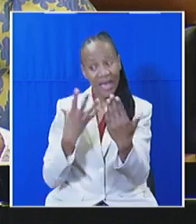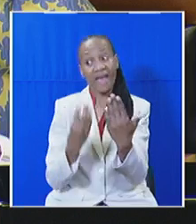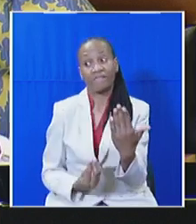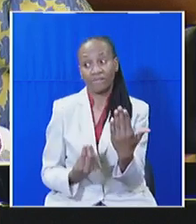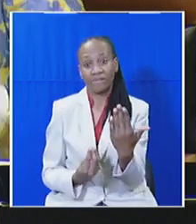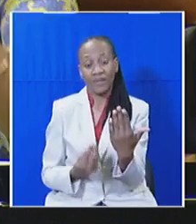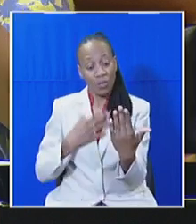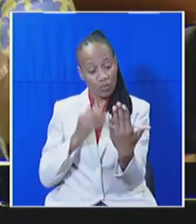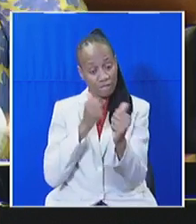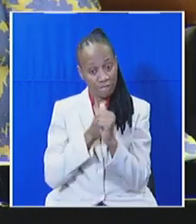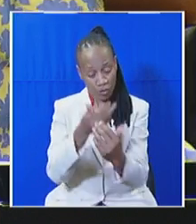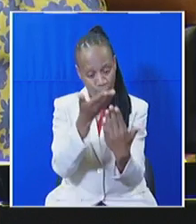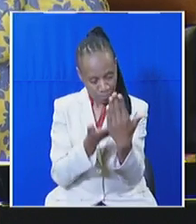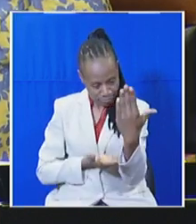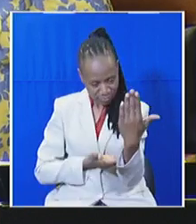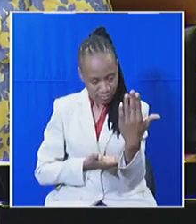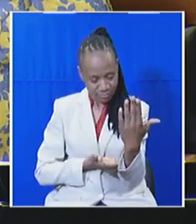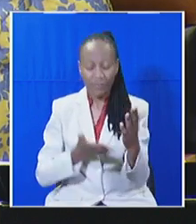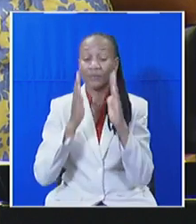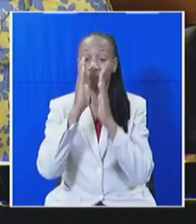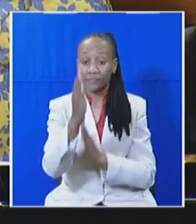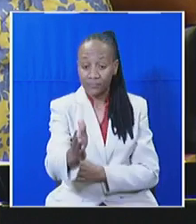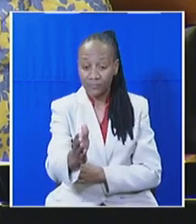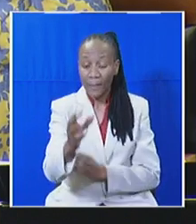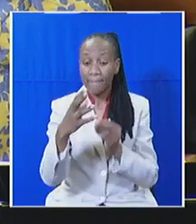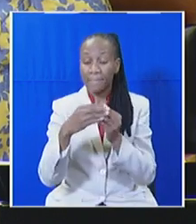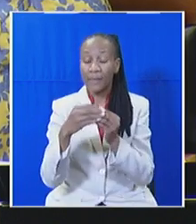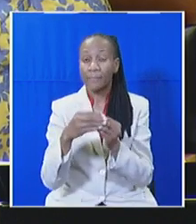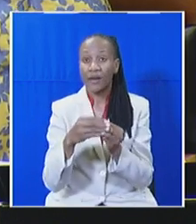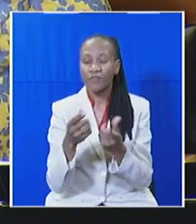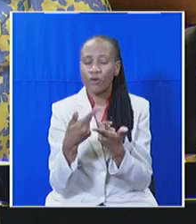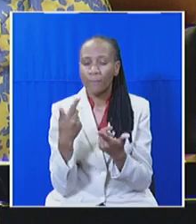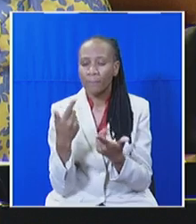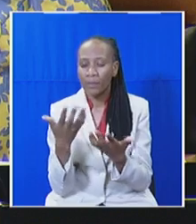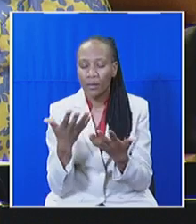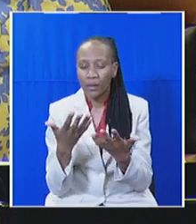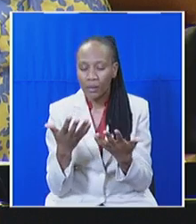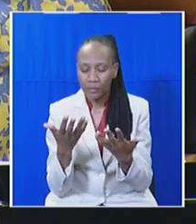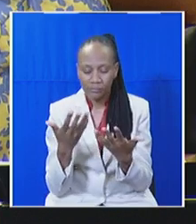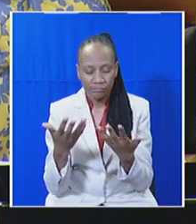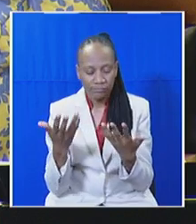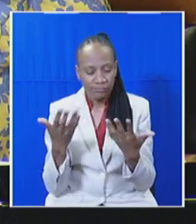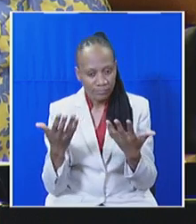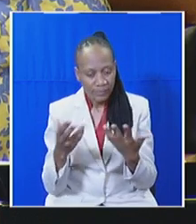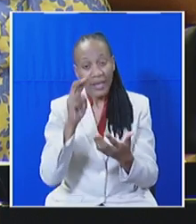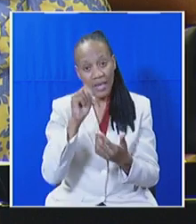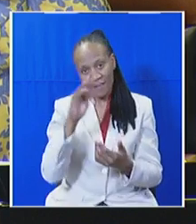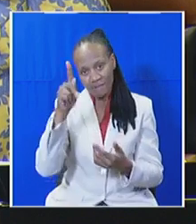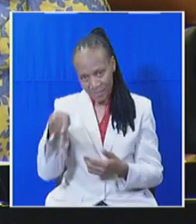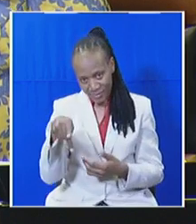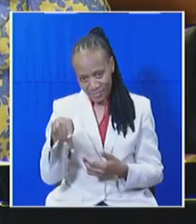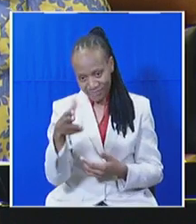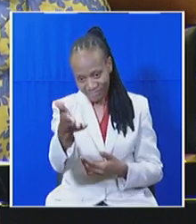to recognize. Honorable, Point of order, Madam from Speaker. the NFP.